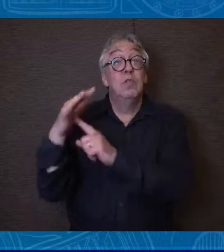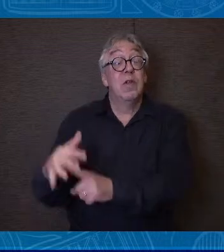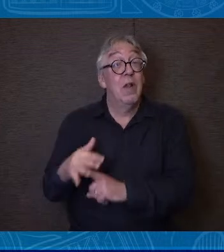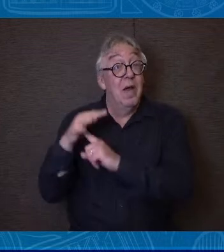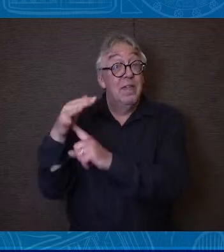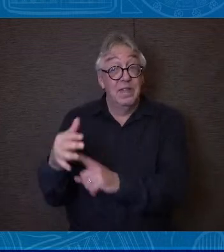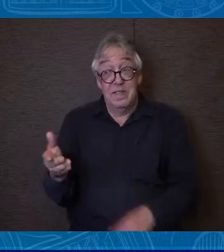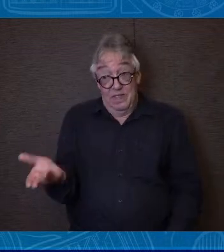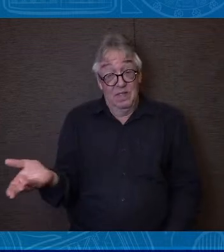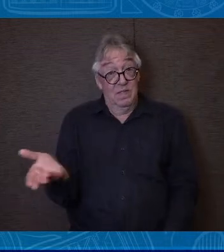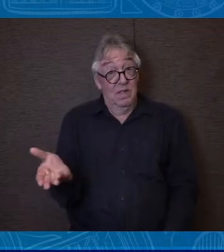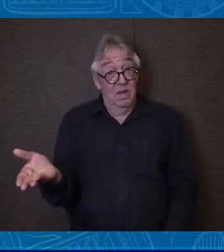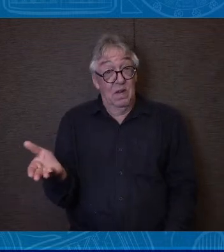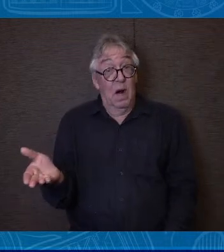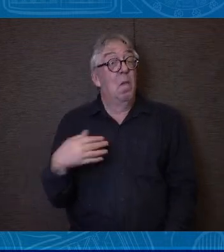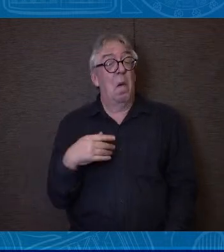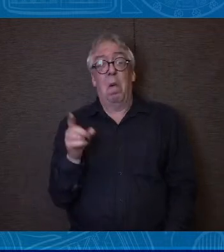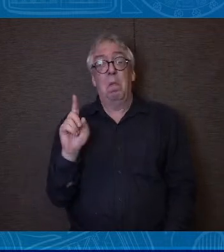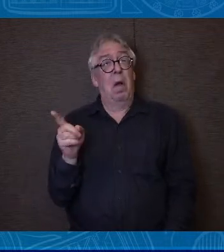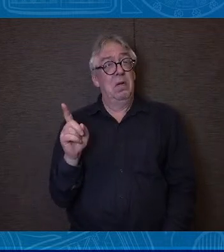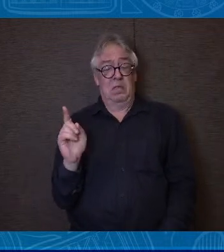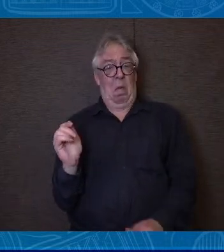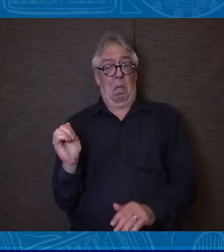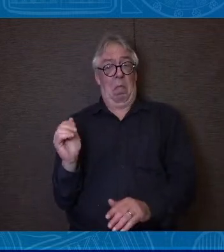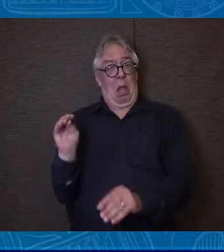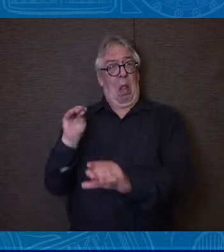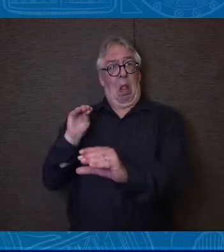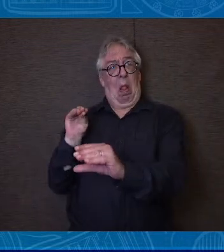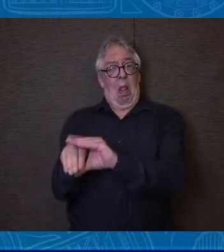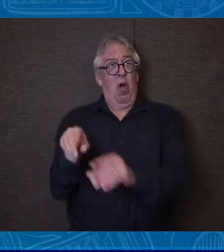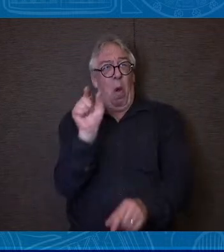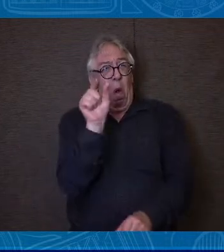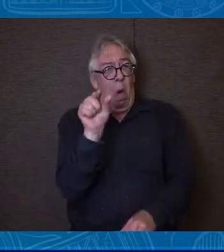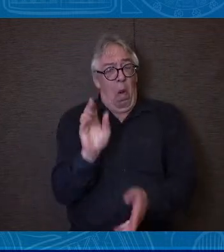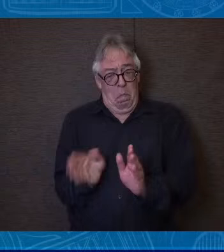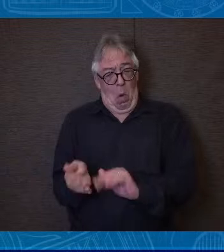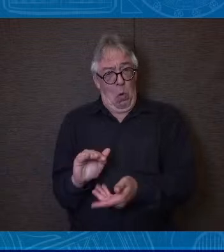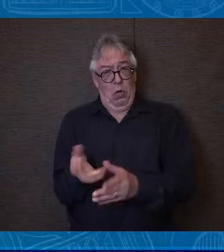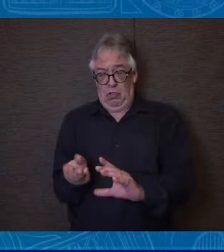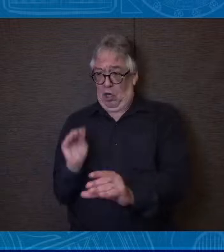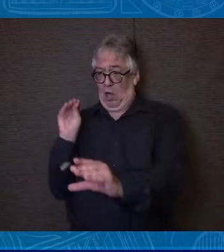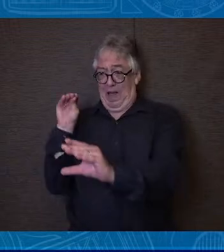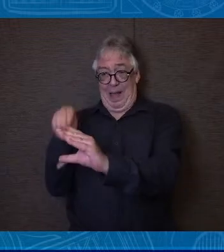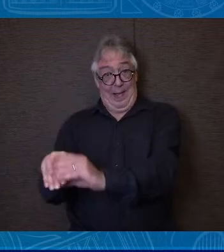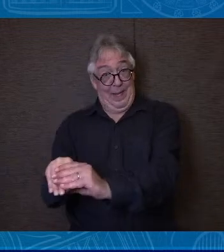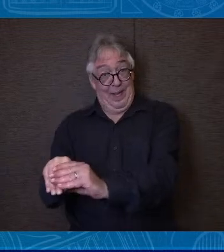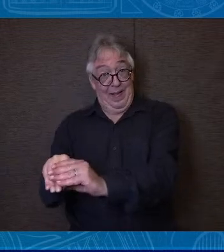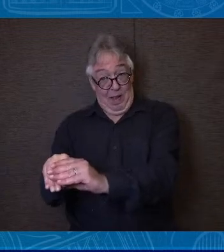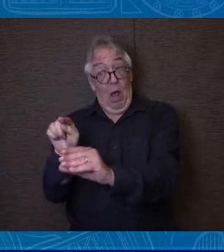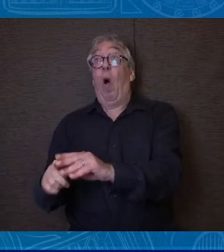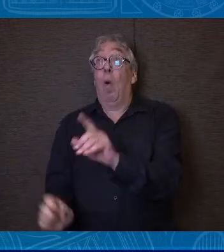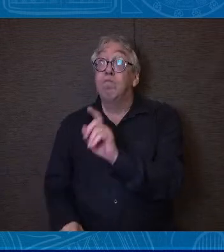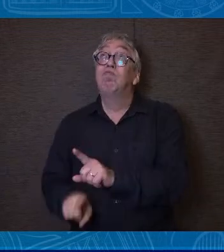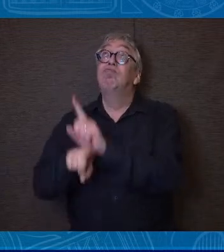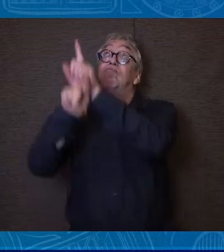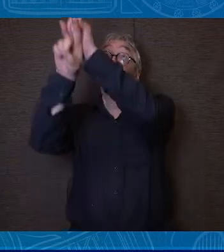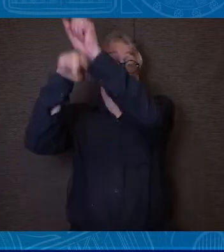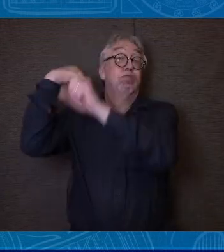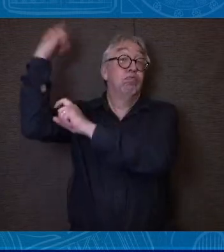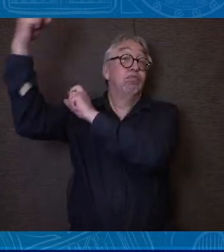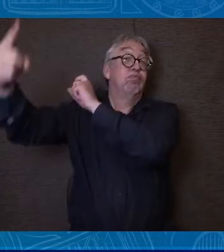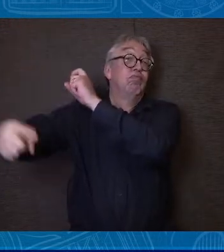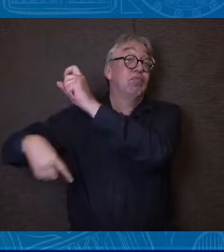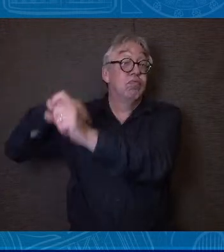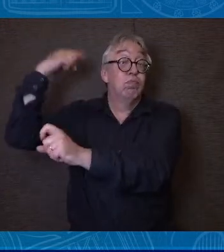year to find the small places on these satellites, then to use all the existing system